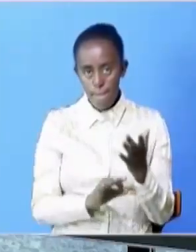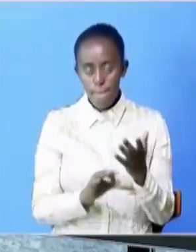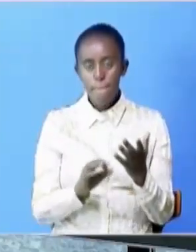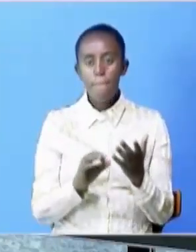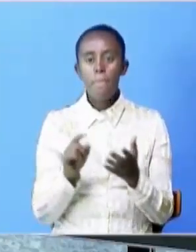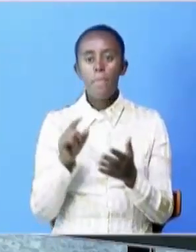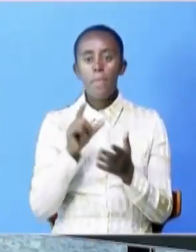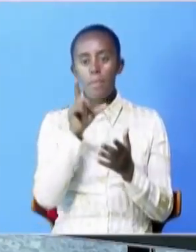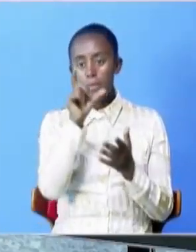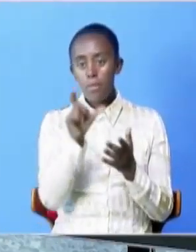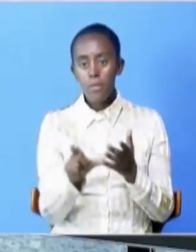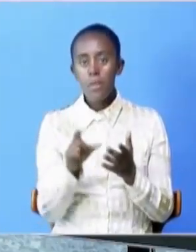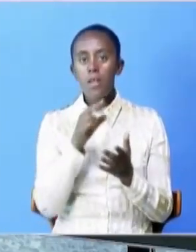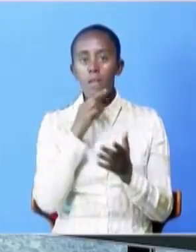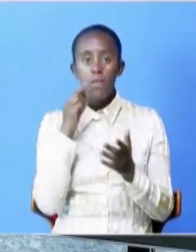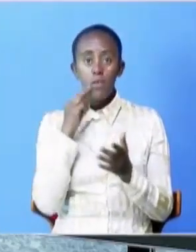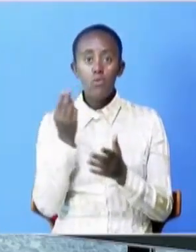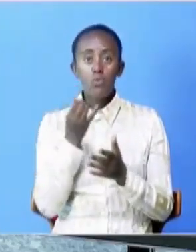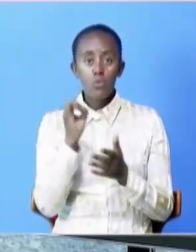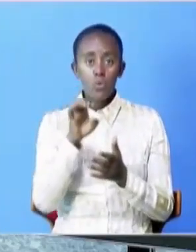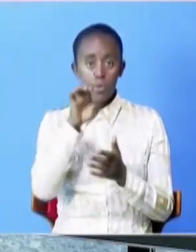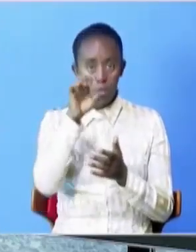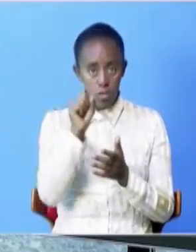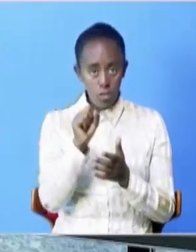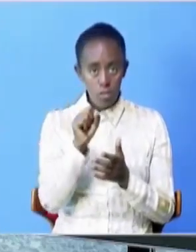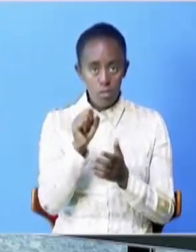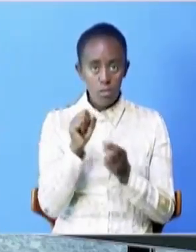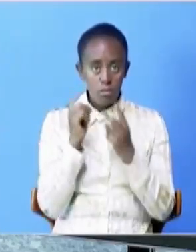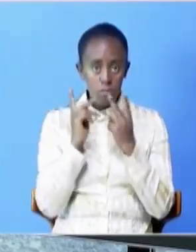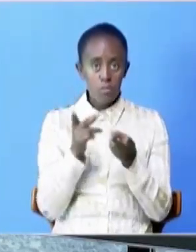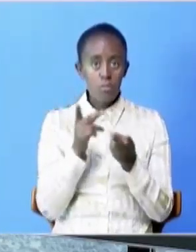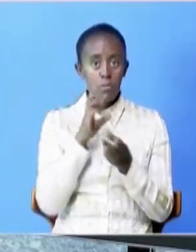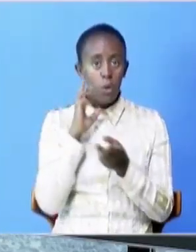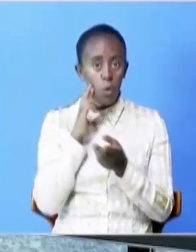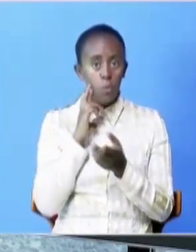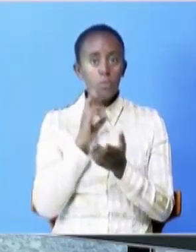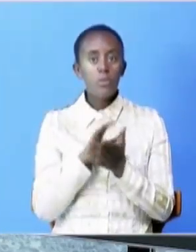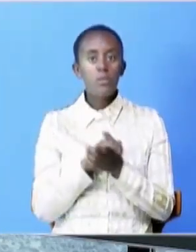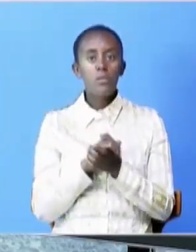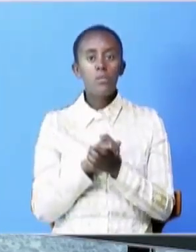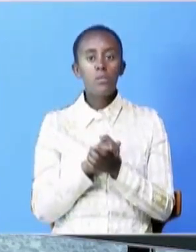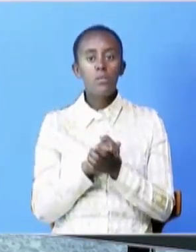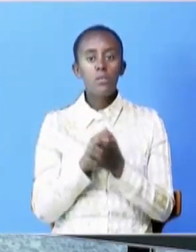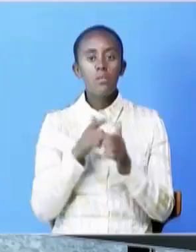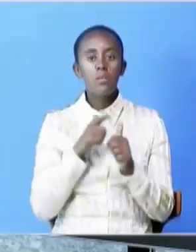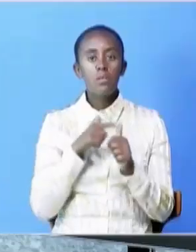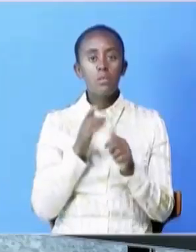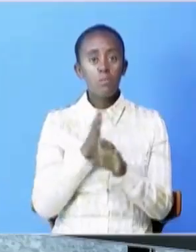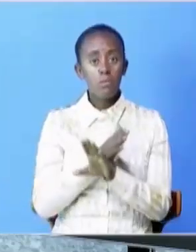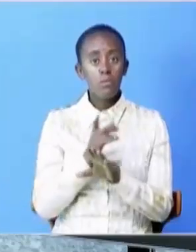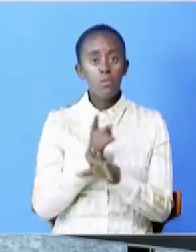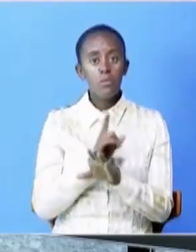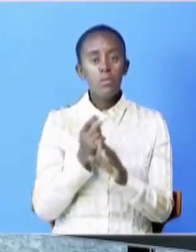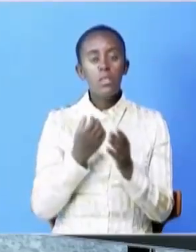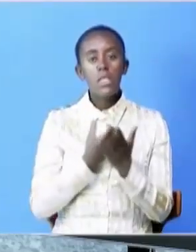These verbs use ES, if you see here, because what comes before them, the